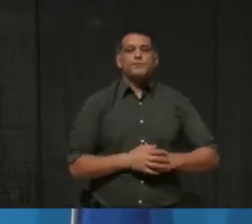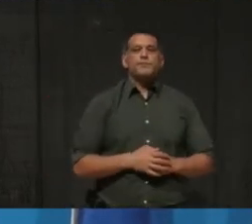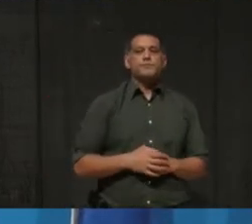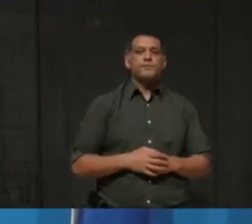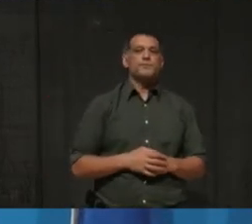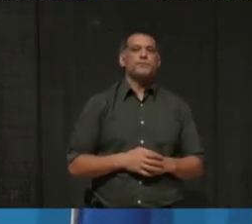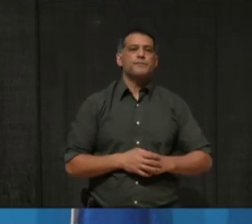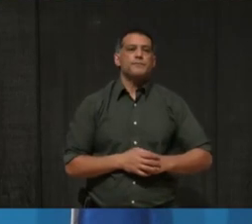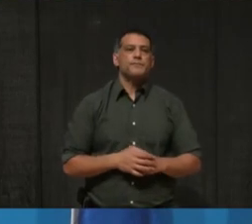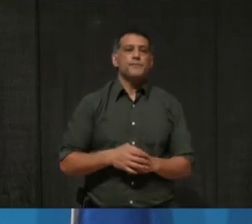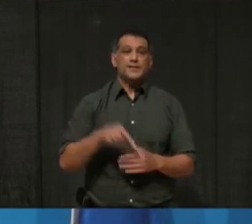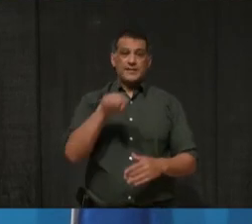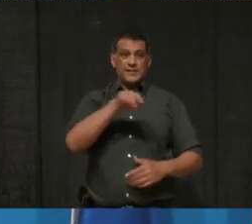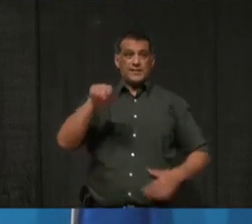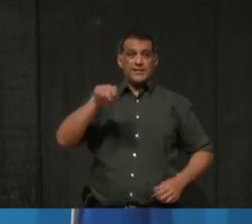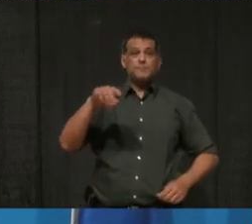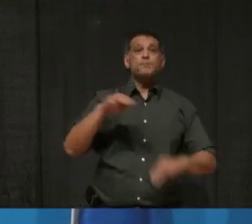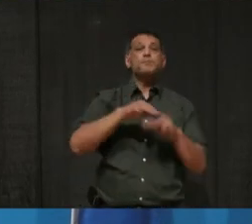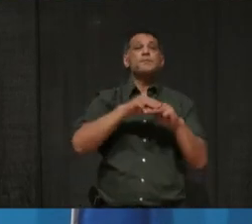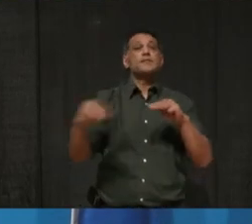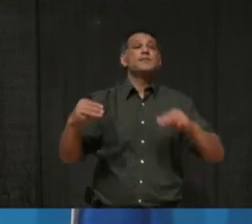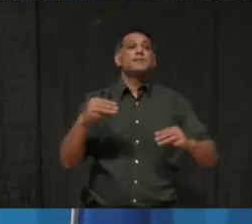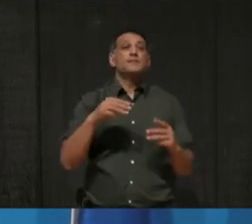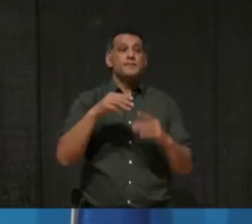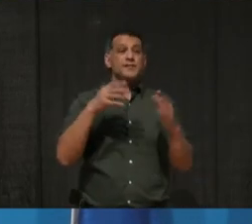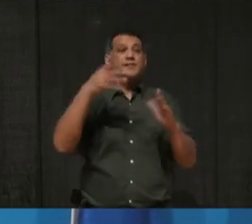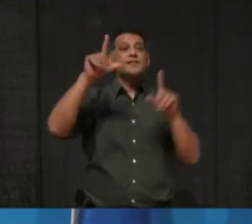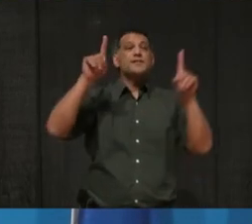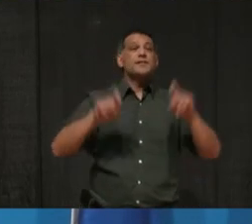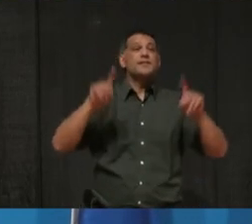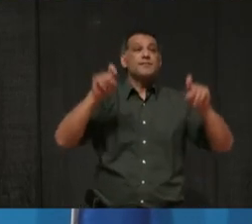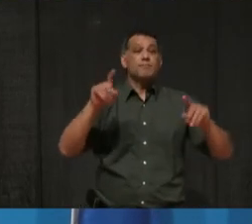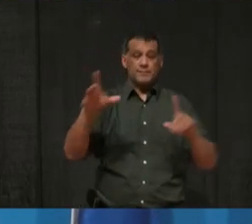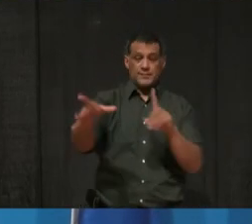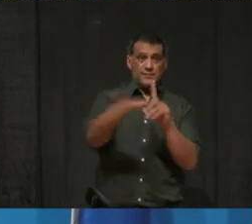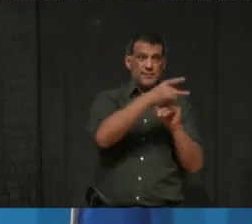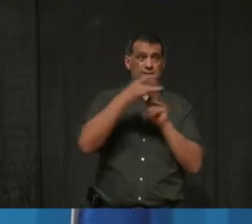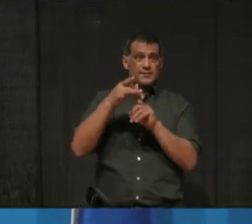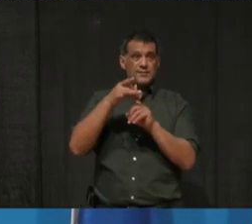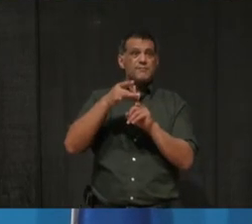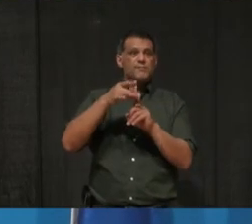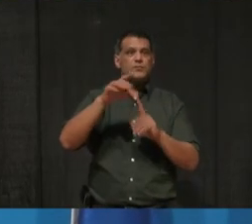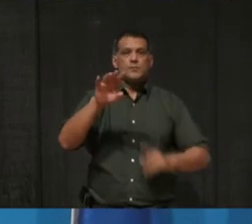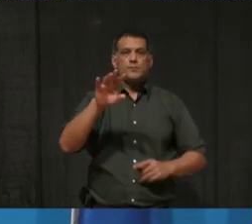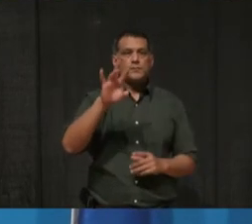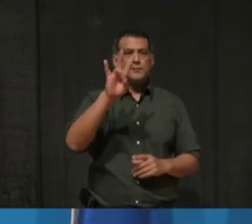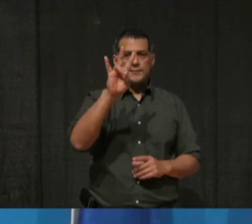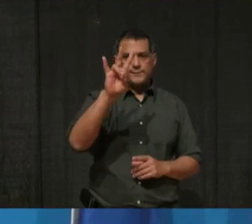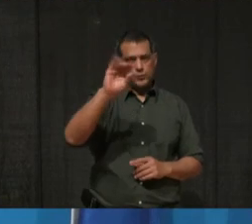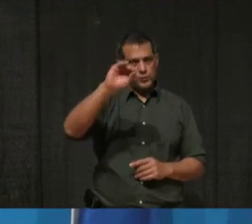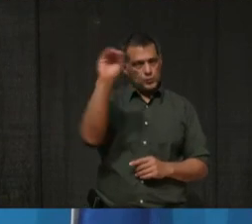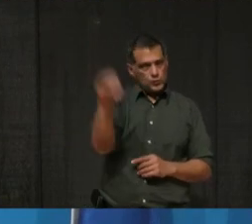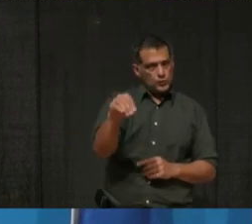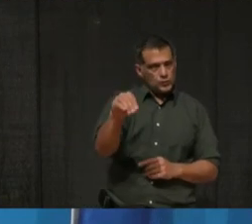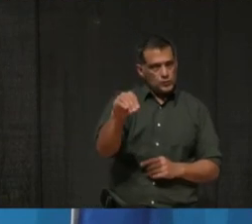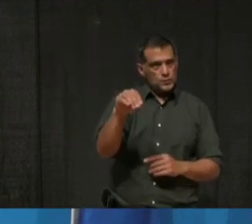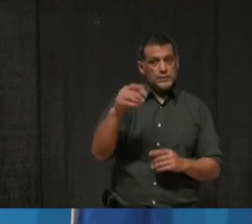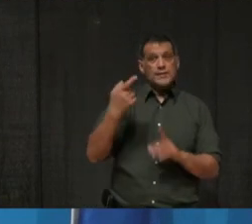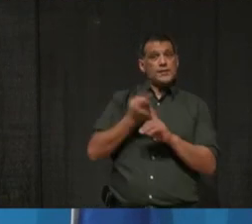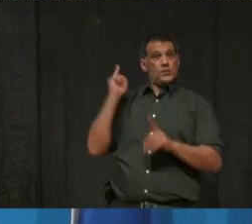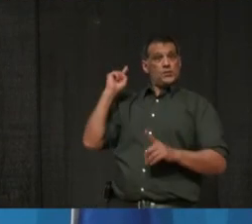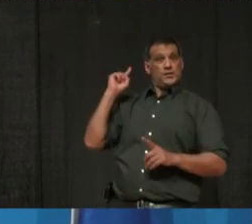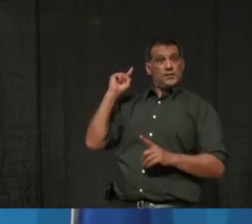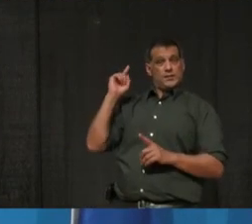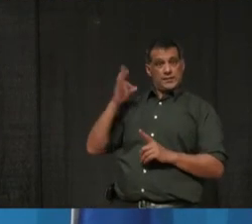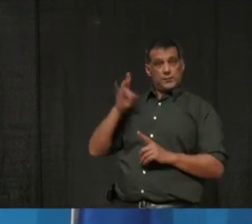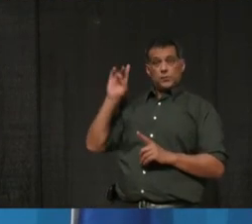This week, Mississauga's test positivity for COVID-19 currently sits at 7%, which is down from 7.9%